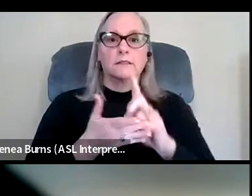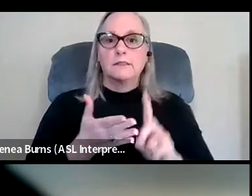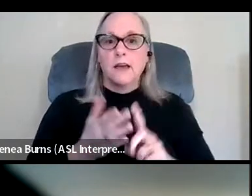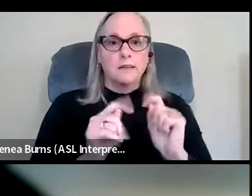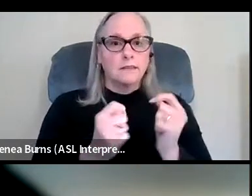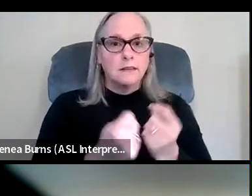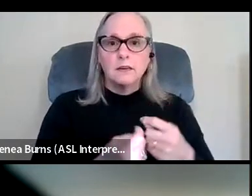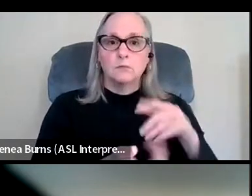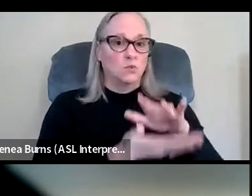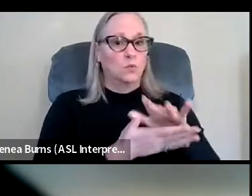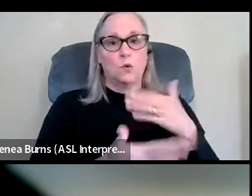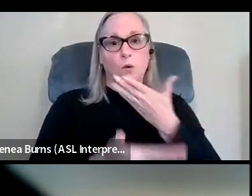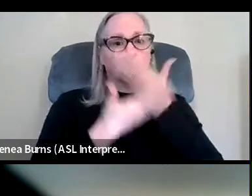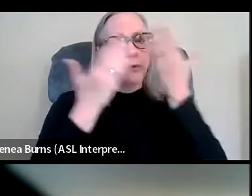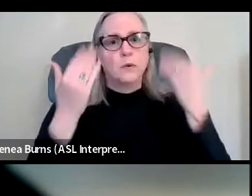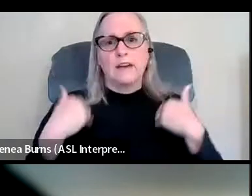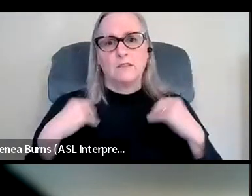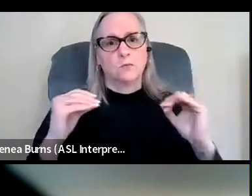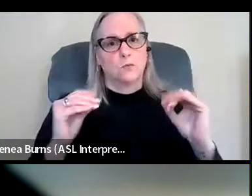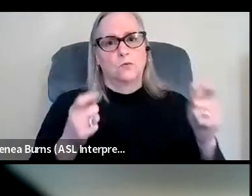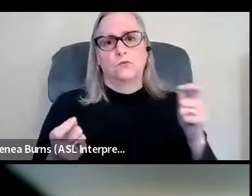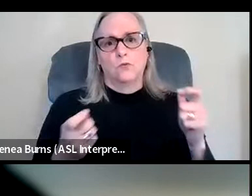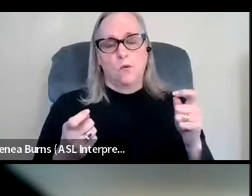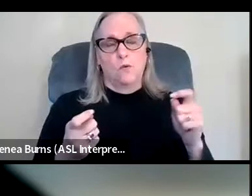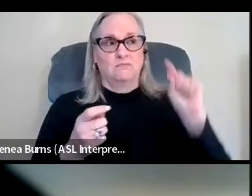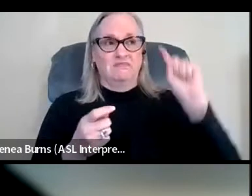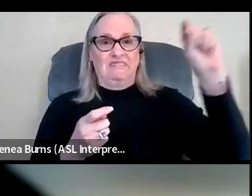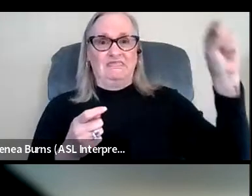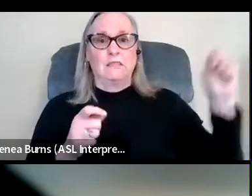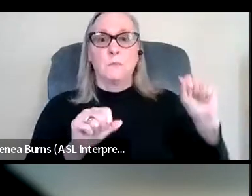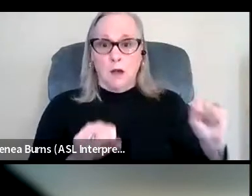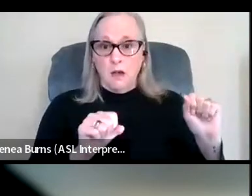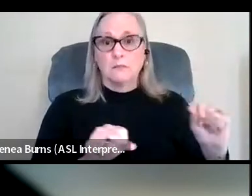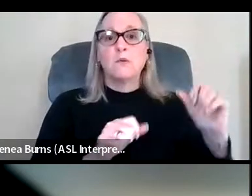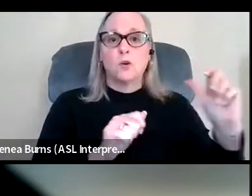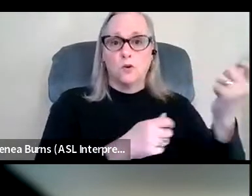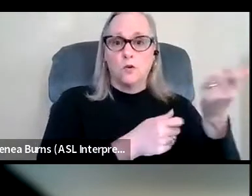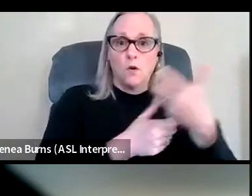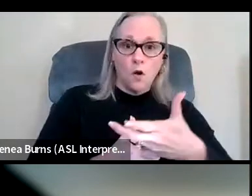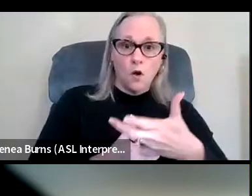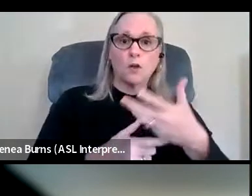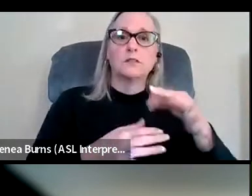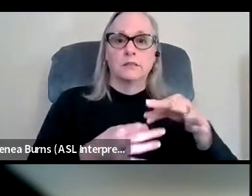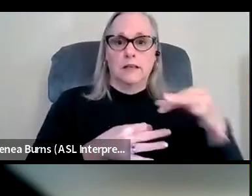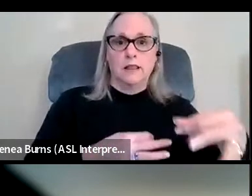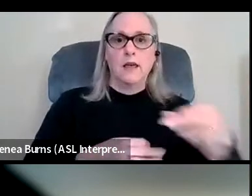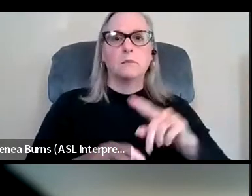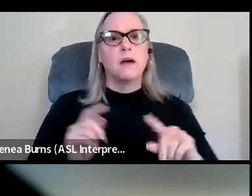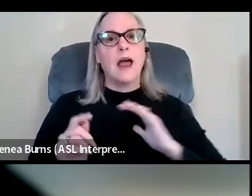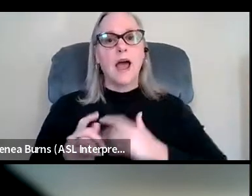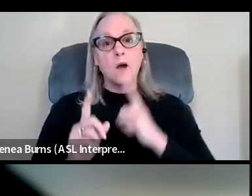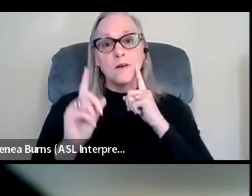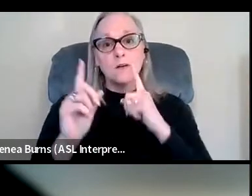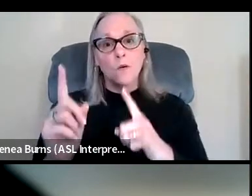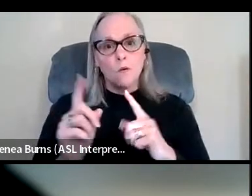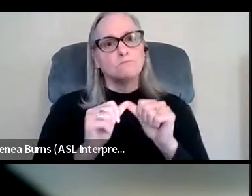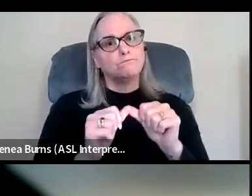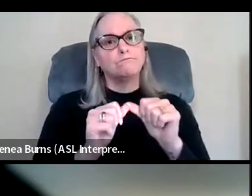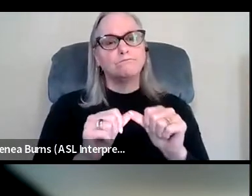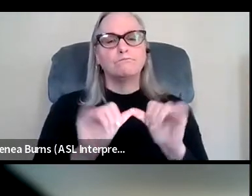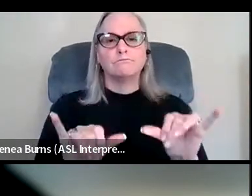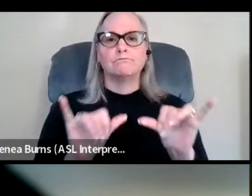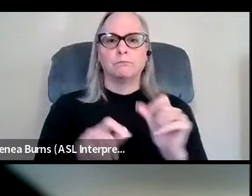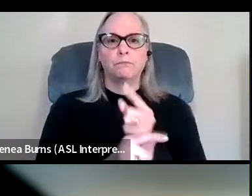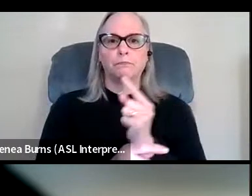that could delay it in the future, but our goal is to stay on schedule